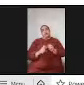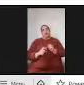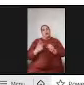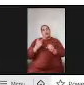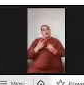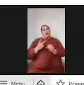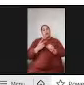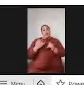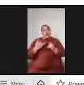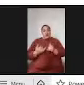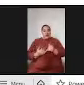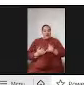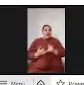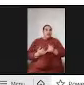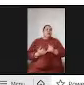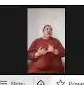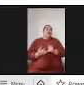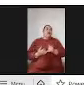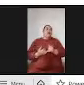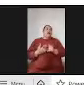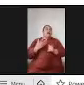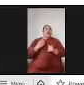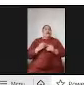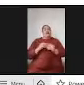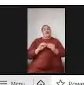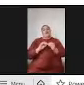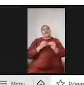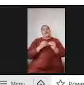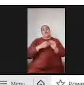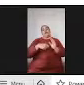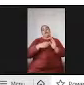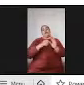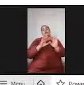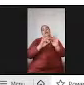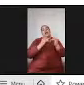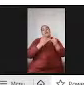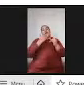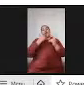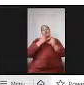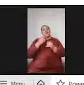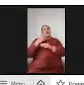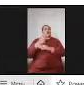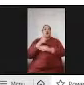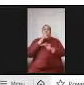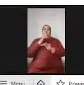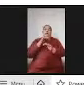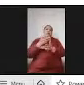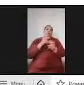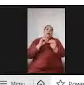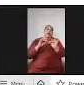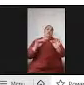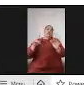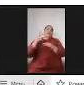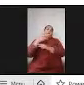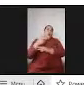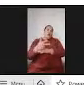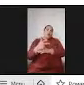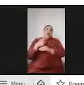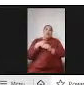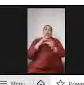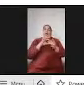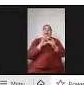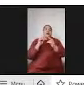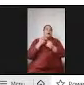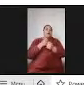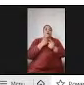the meantime, got a production company to shoot a public education and outreach video. I shared the link with all the